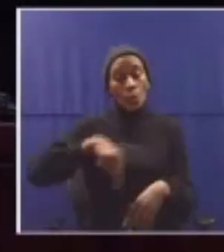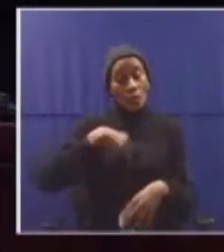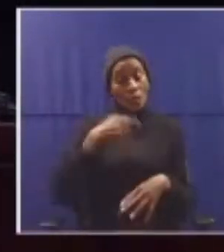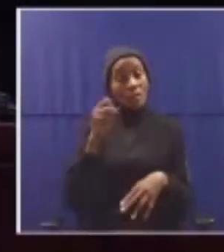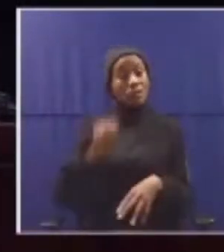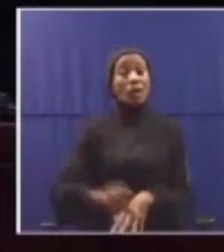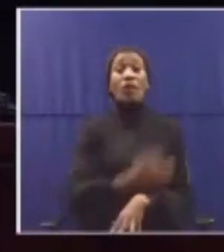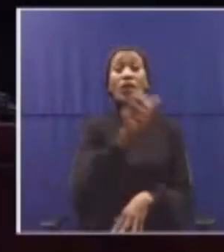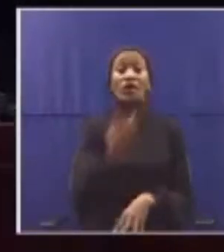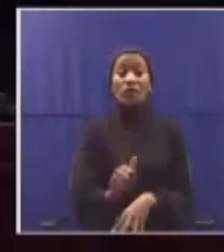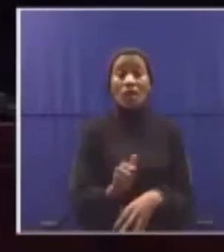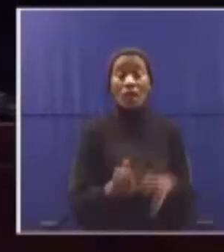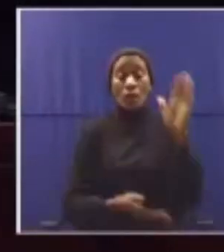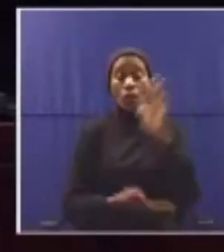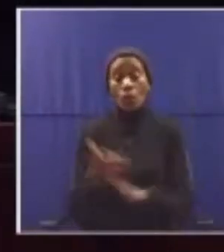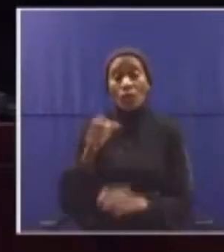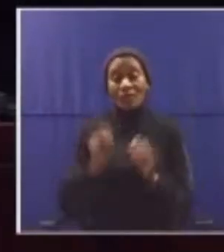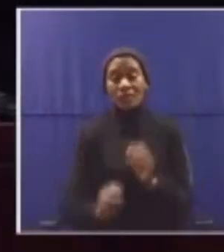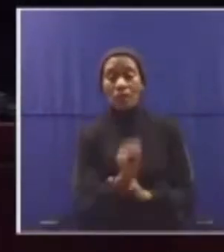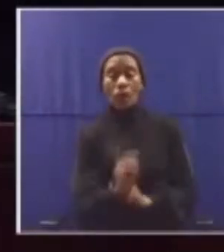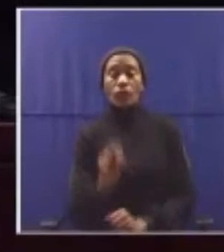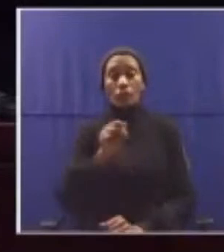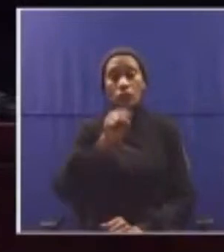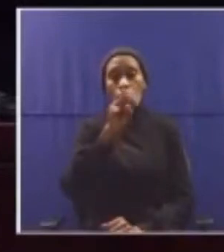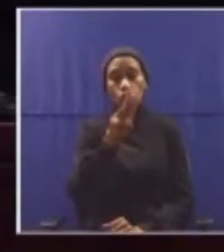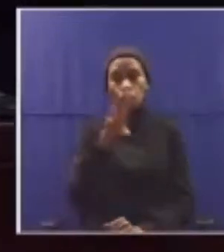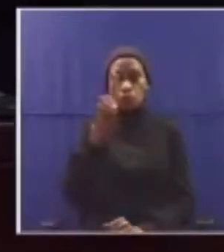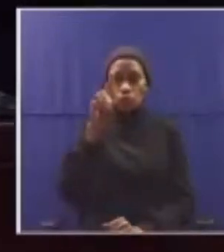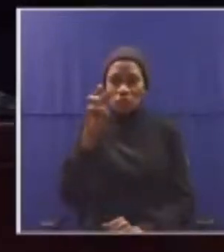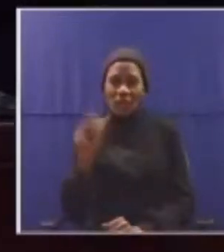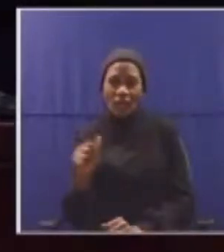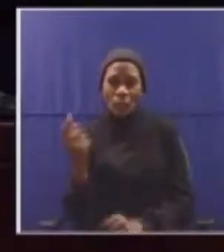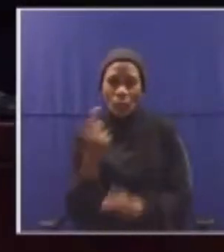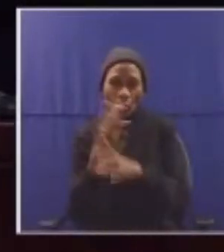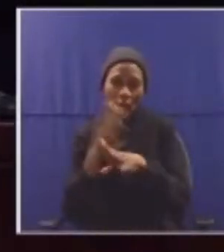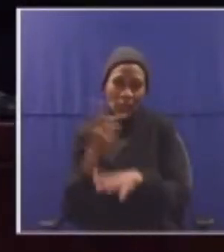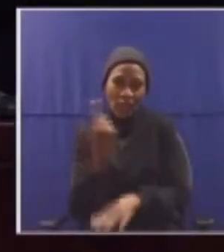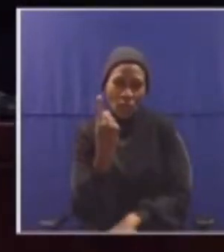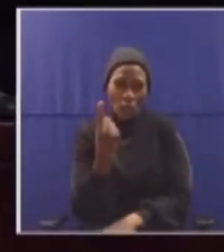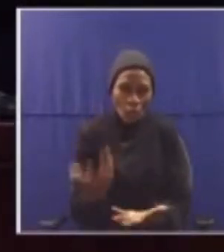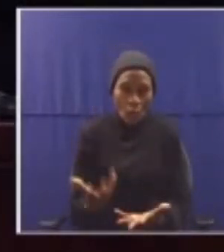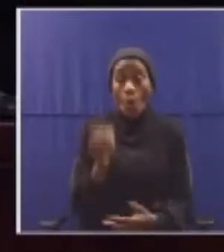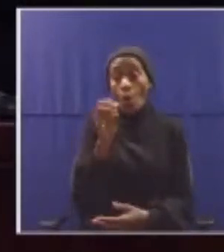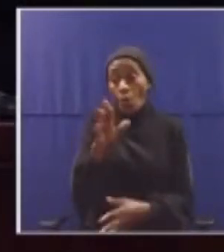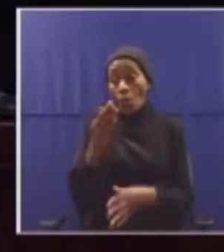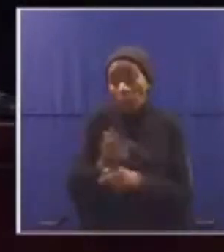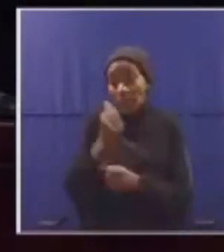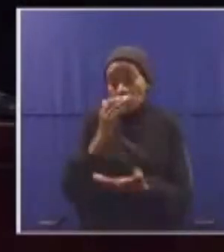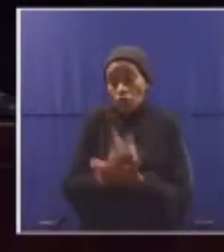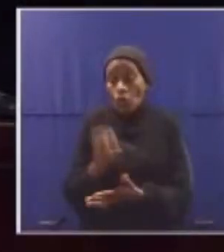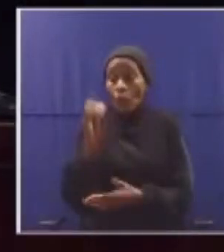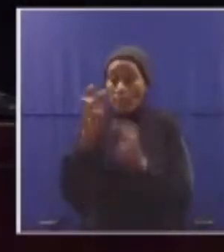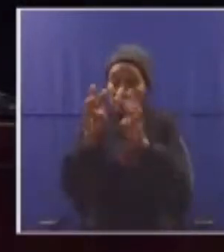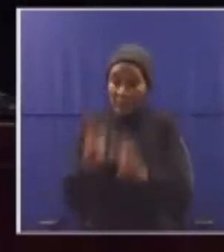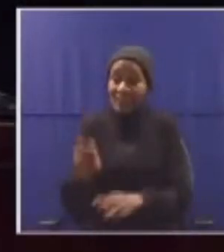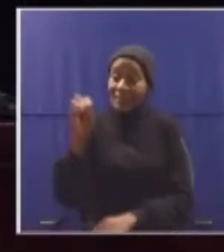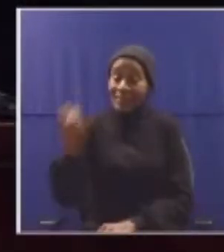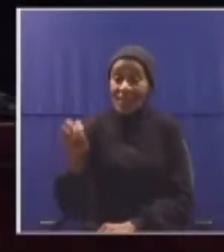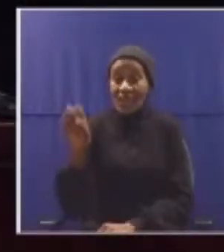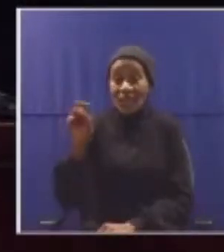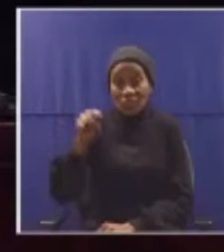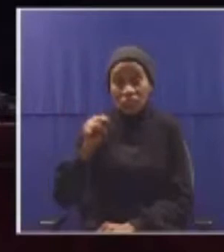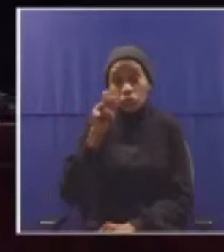as South Africa going to South Sudan or trying to ensure that there's peace in the Sudan. The African Union is fully